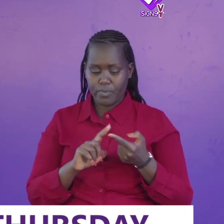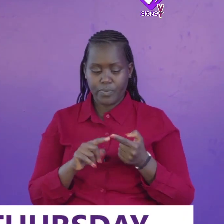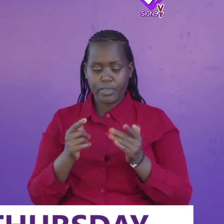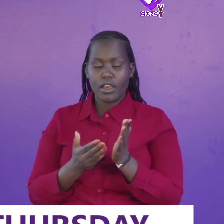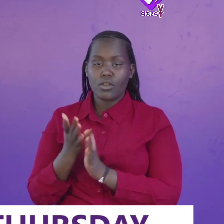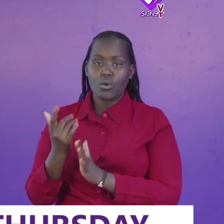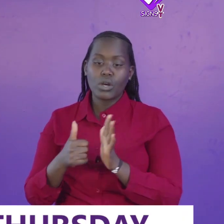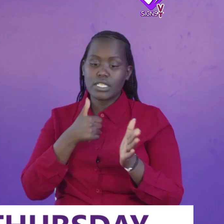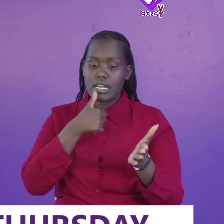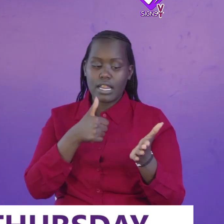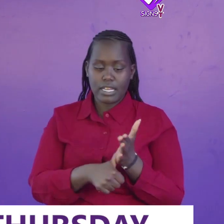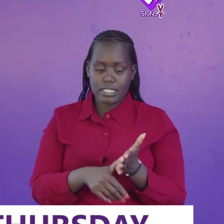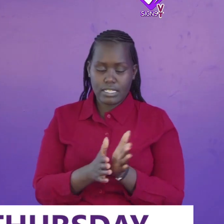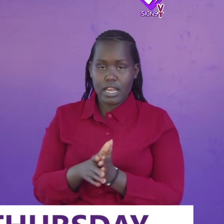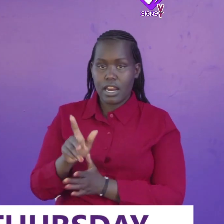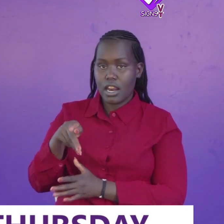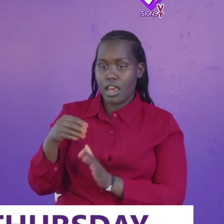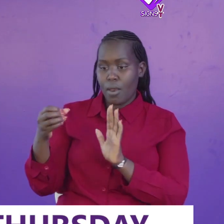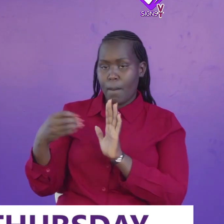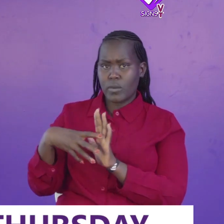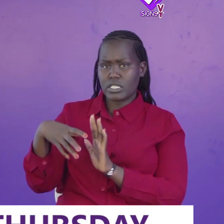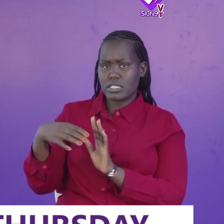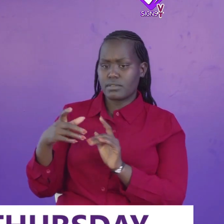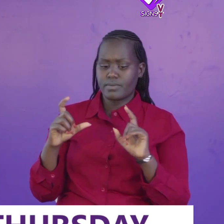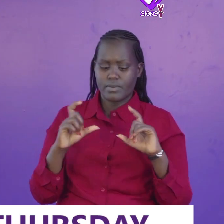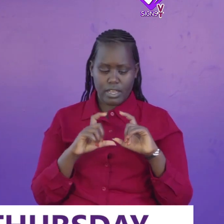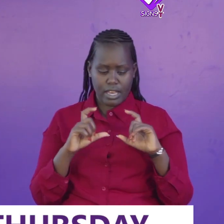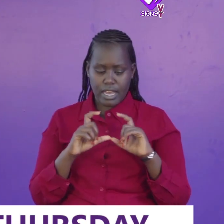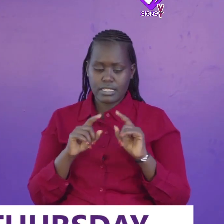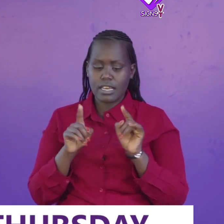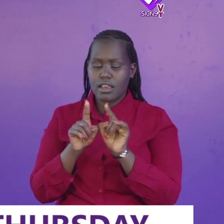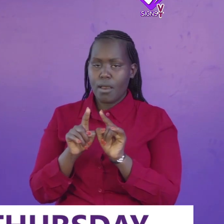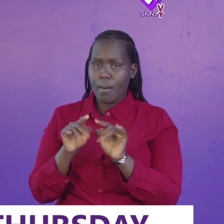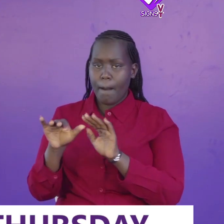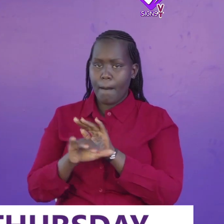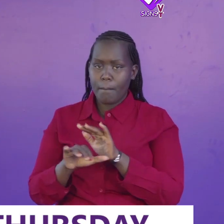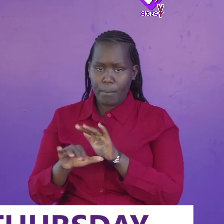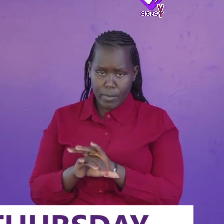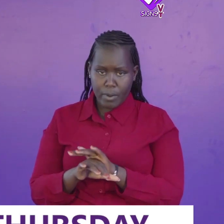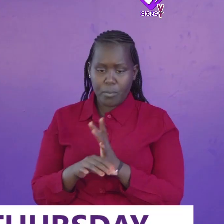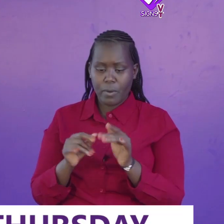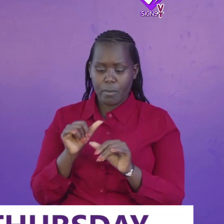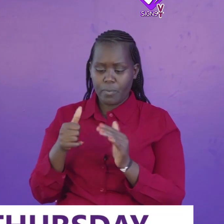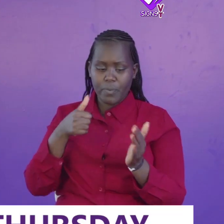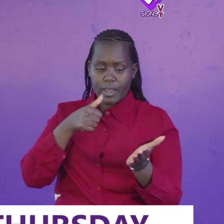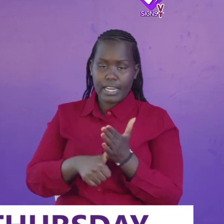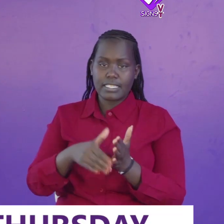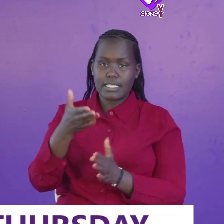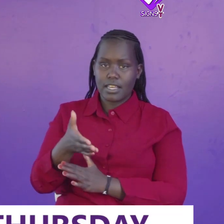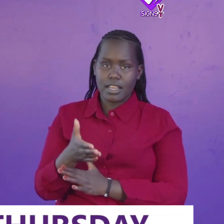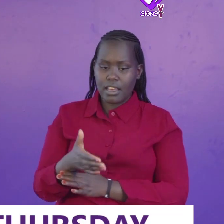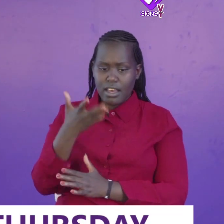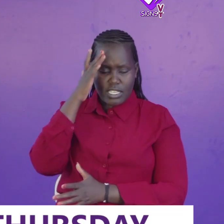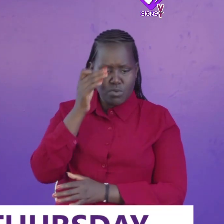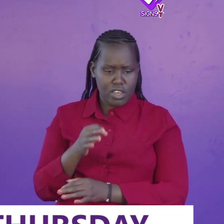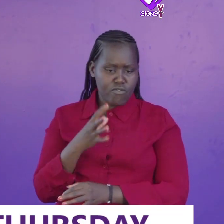letters and postcards. Though pia sisi primary, personally primary bado story letters zilikuwa. Sijui kama Muthoni experience